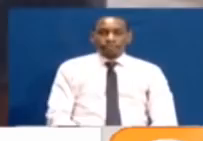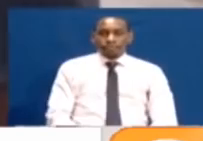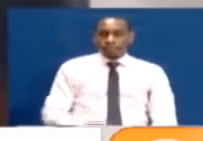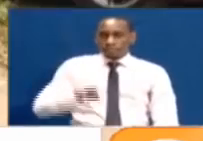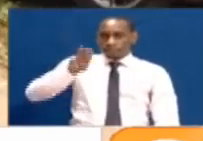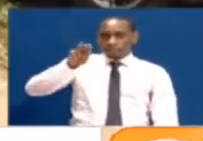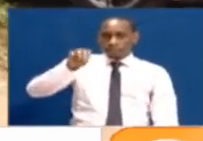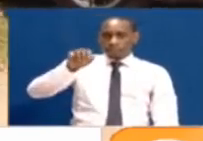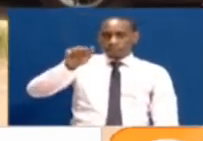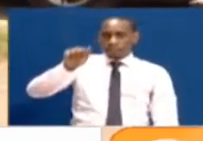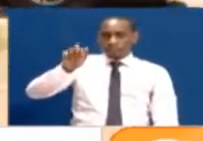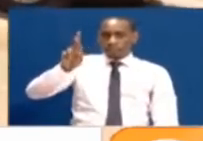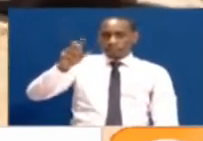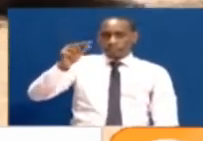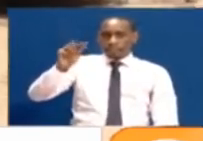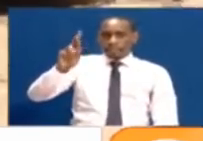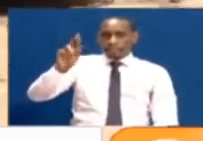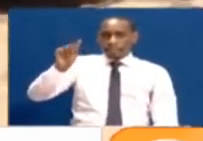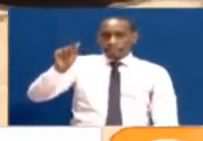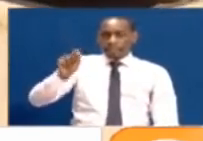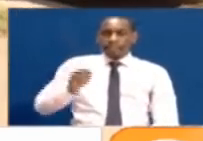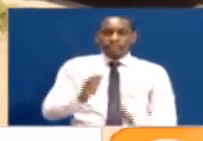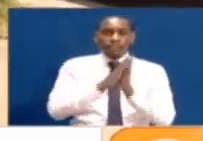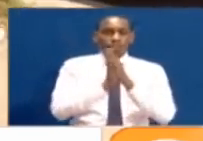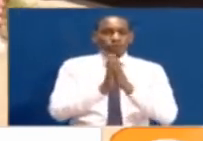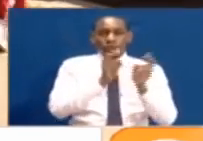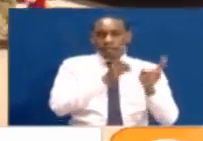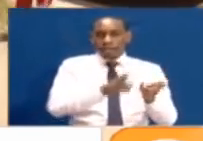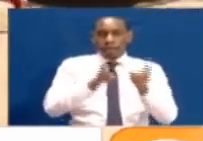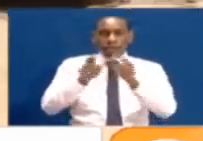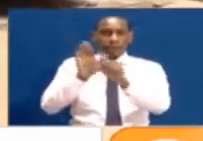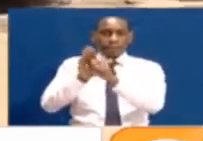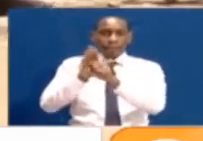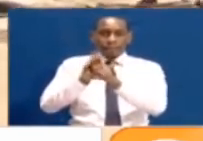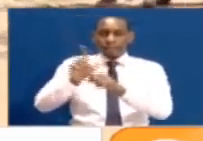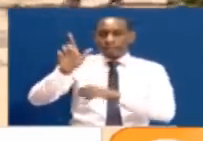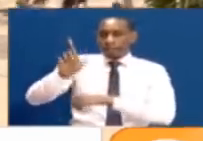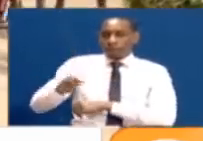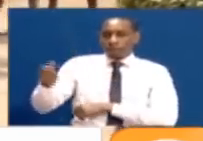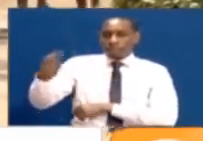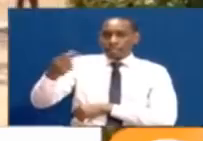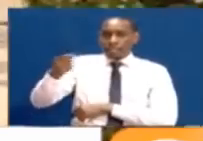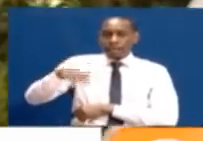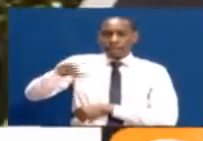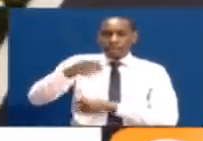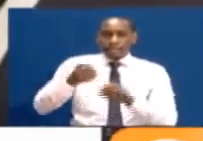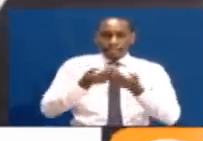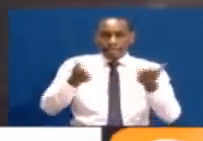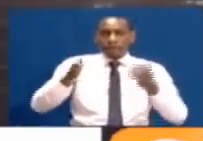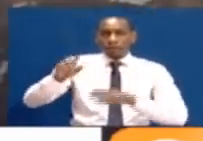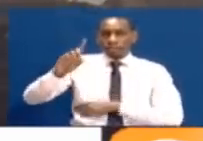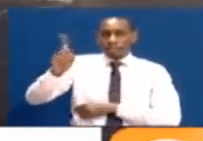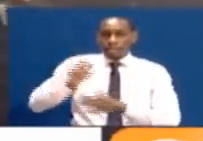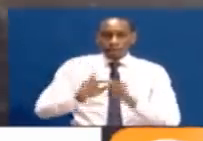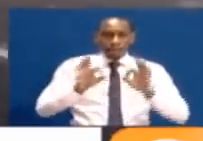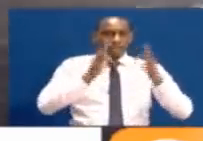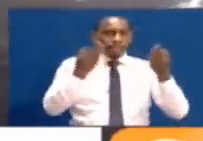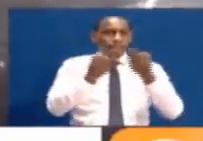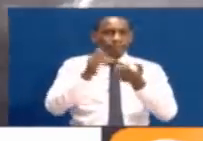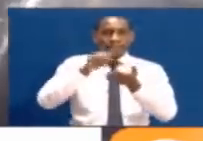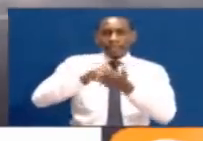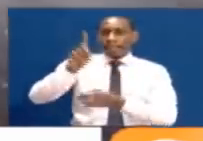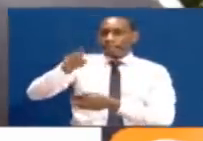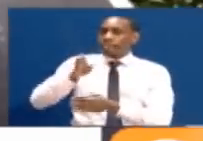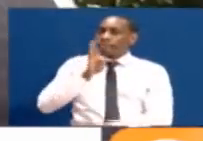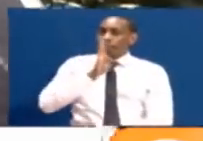Margaret's story is one that is far too common in countless low-income areas across Nairobi, of families who have to